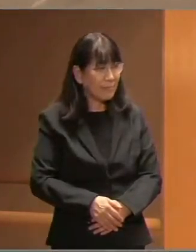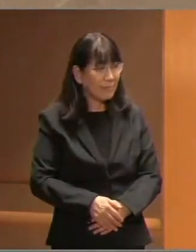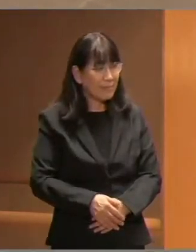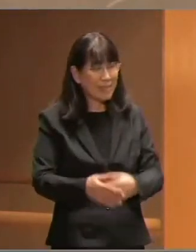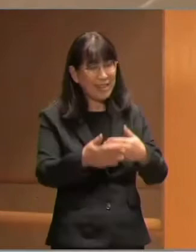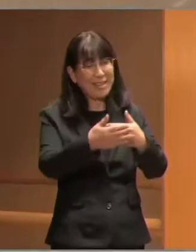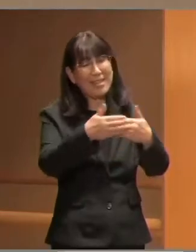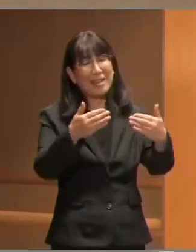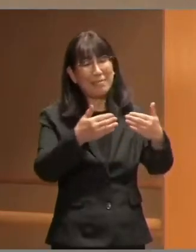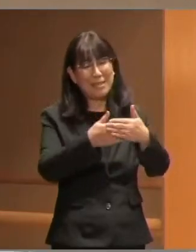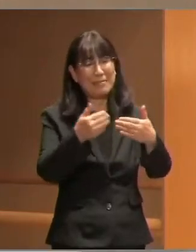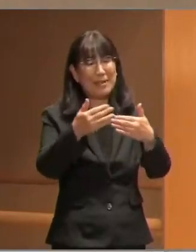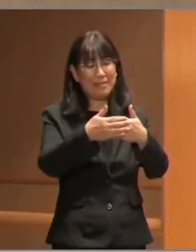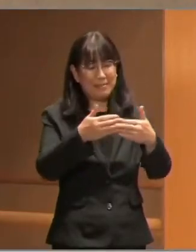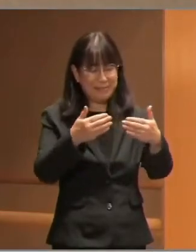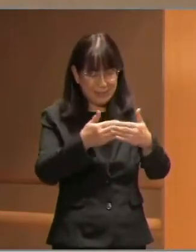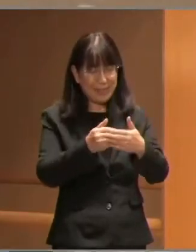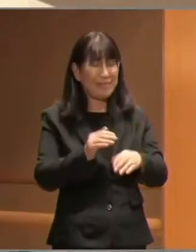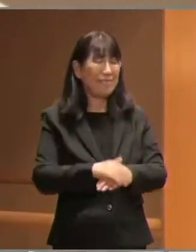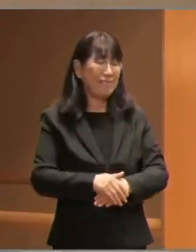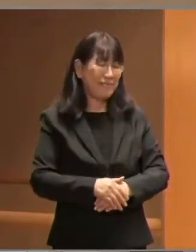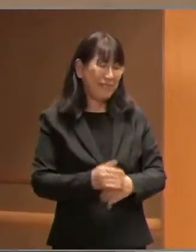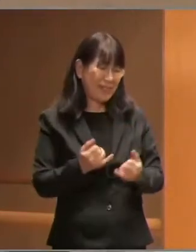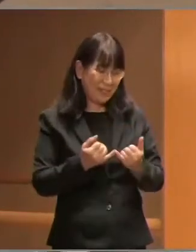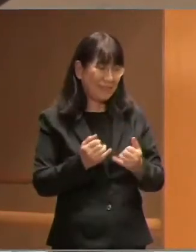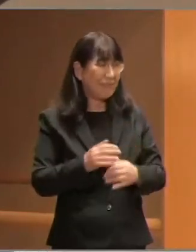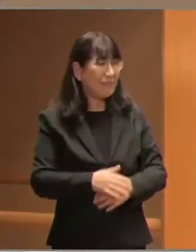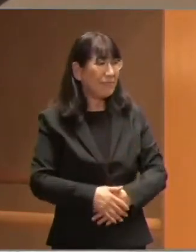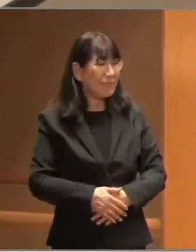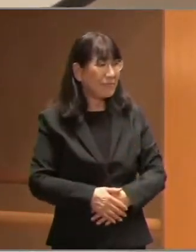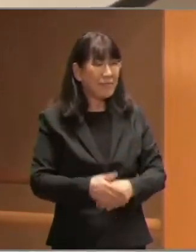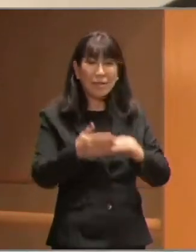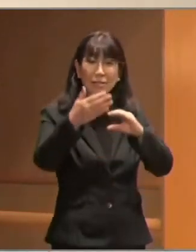it's like having a story using a lot of papers.